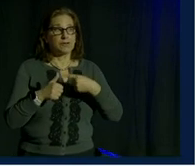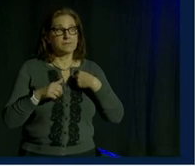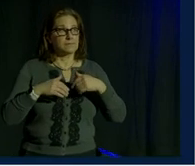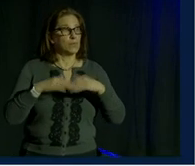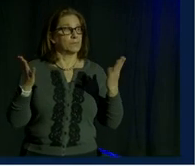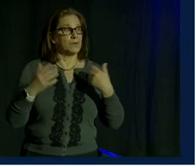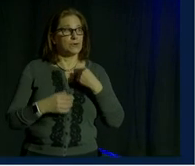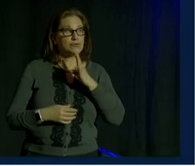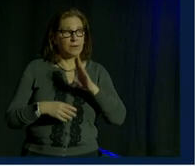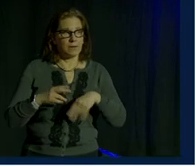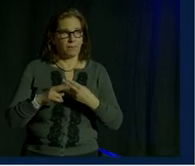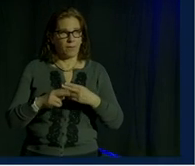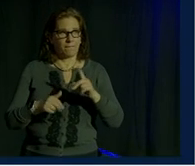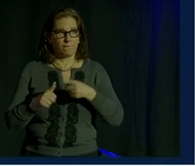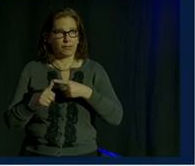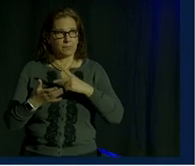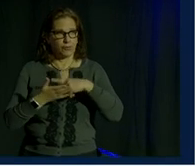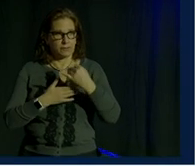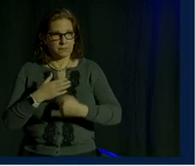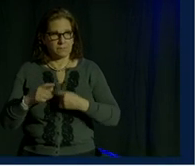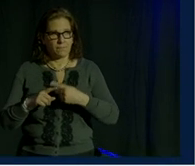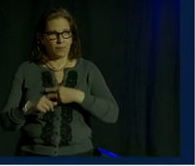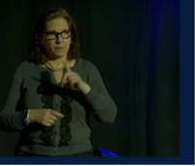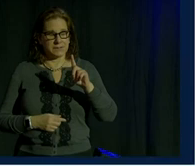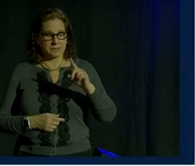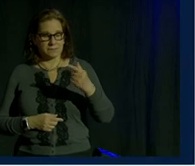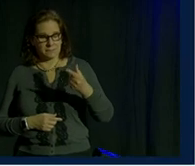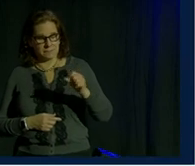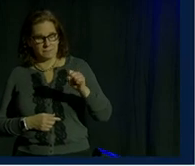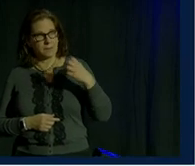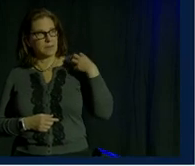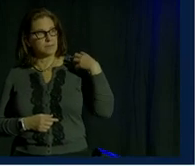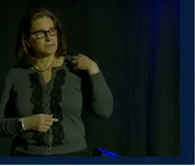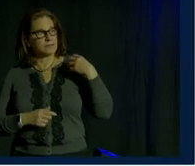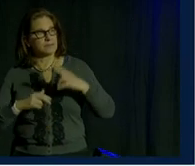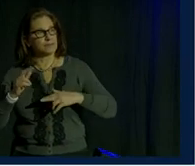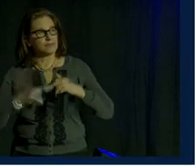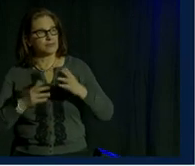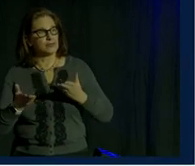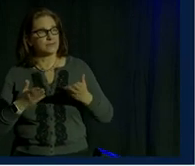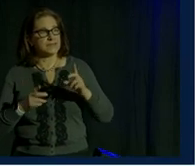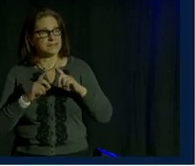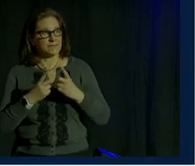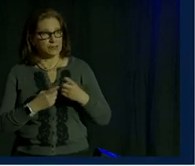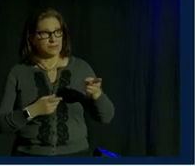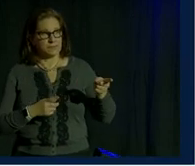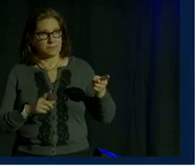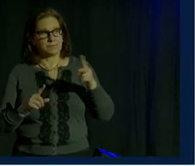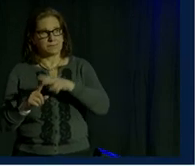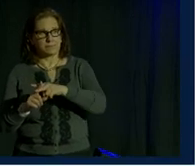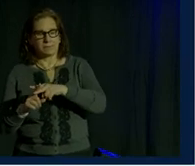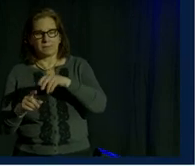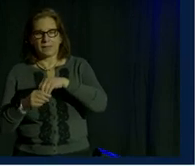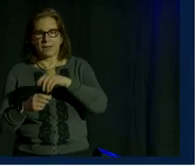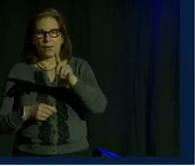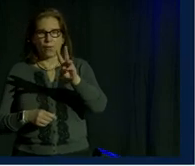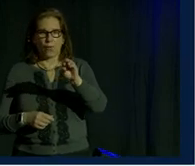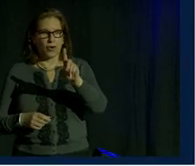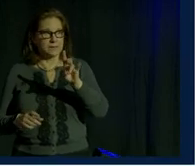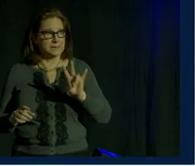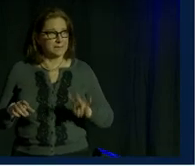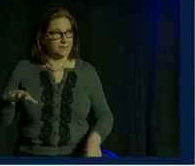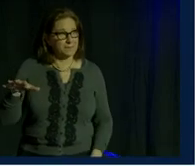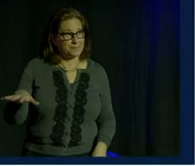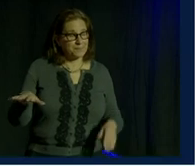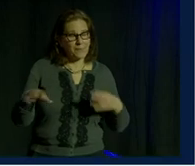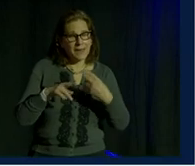First up is a project from the DGS Capital Construction Services Division on behalf of